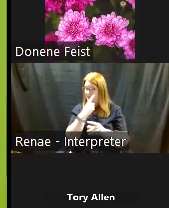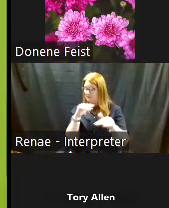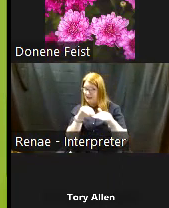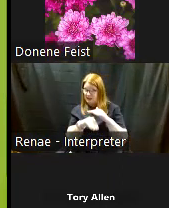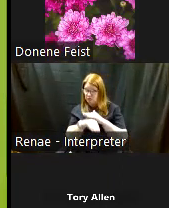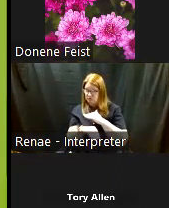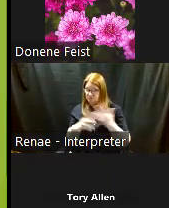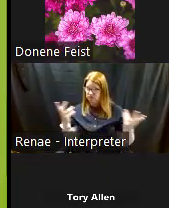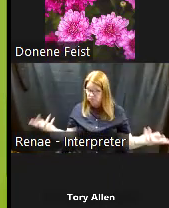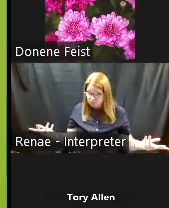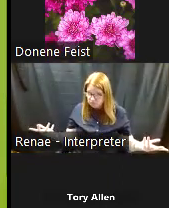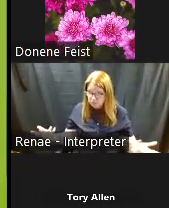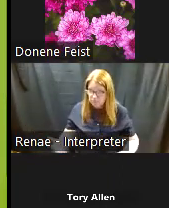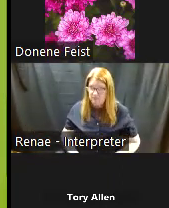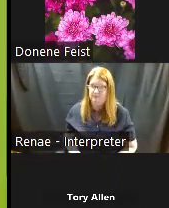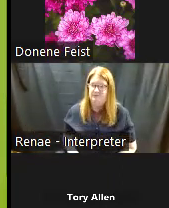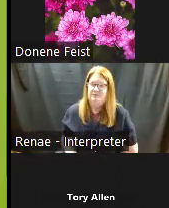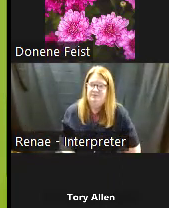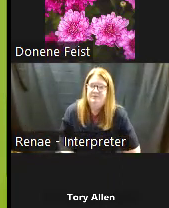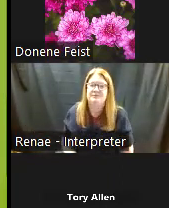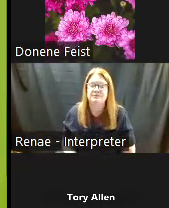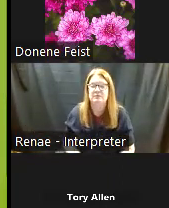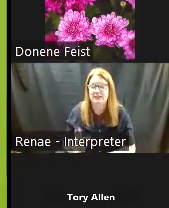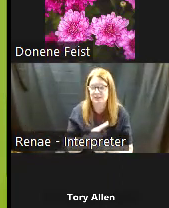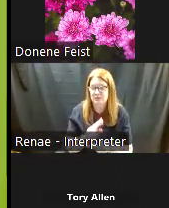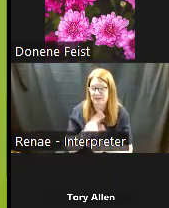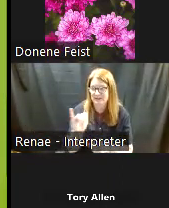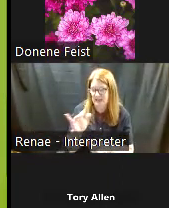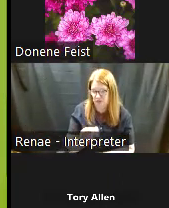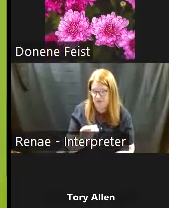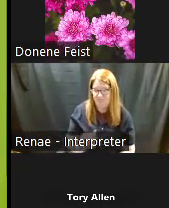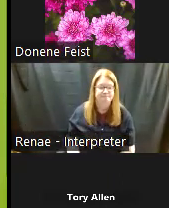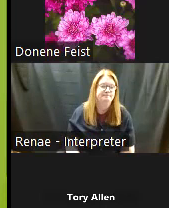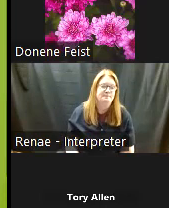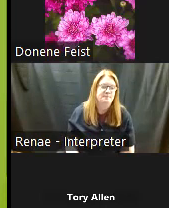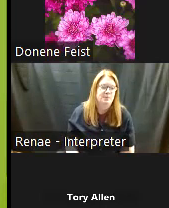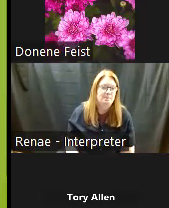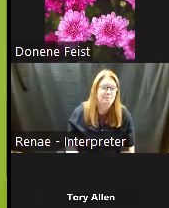going to be using with that child. Next.